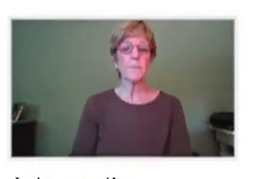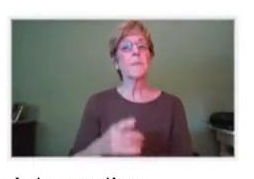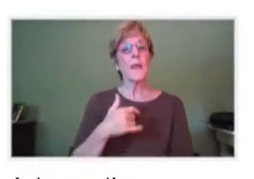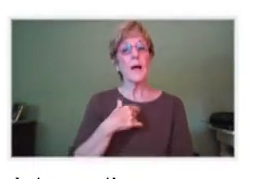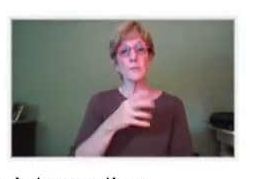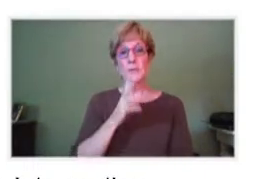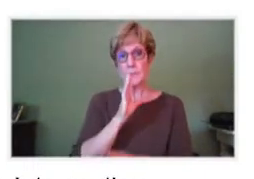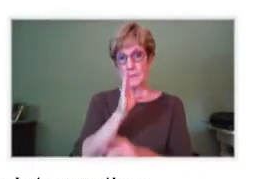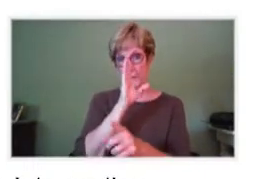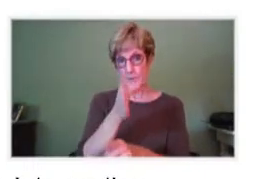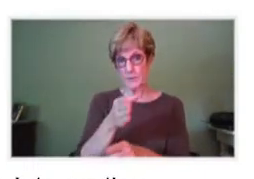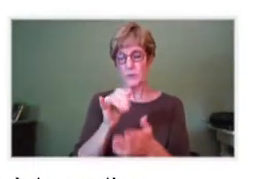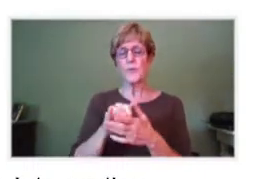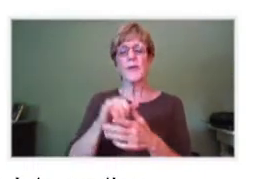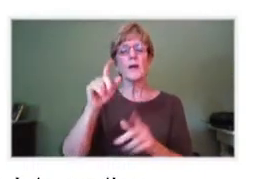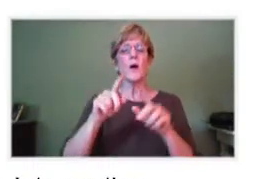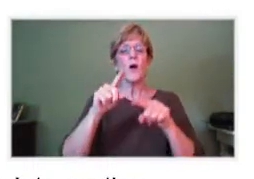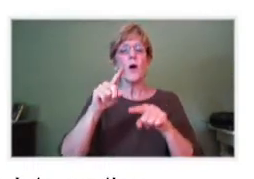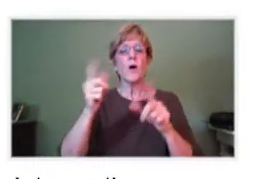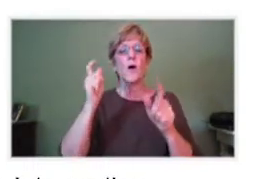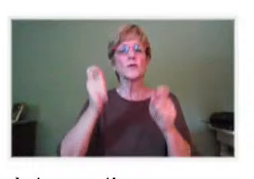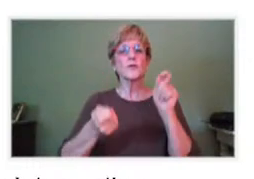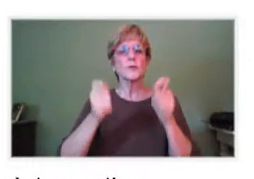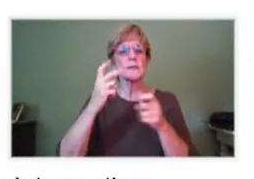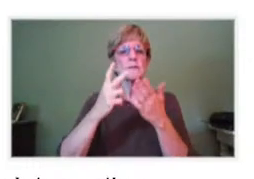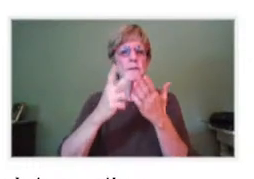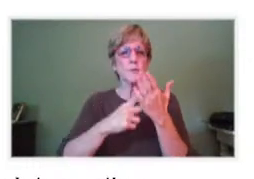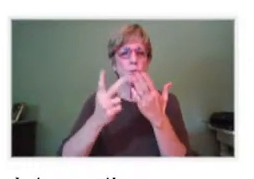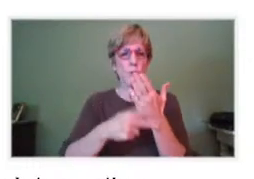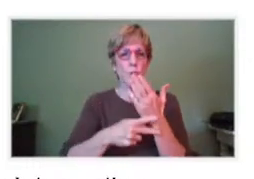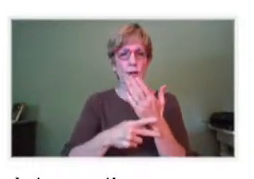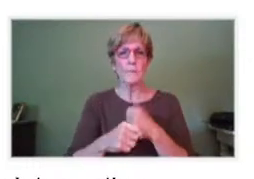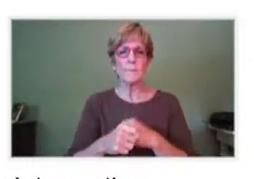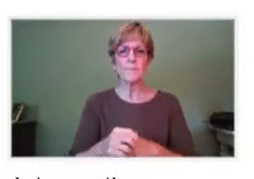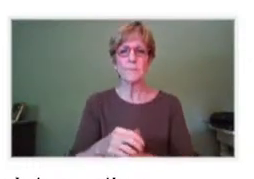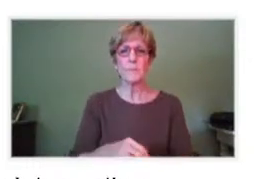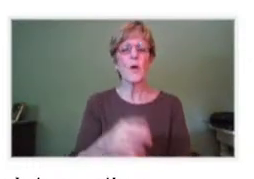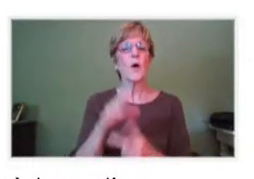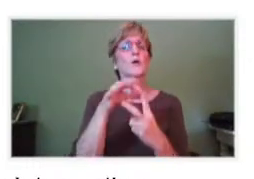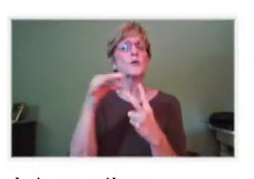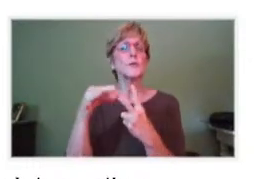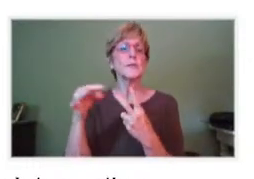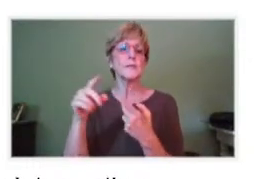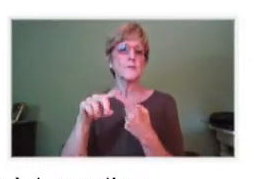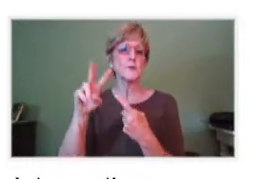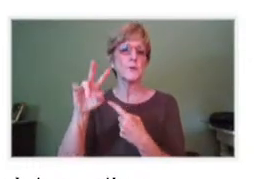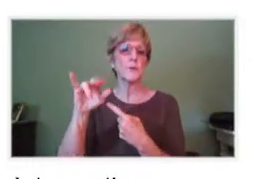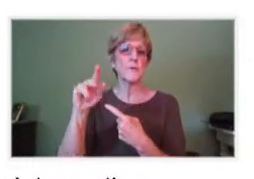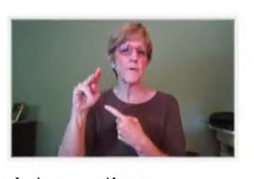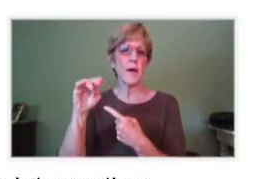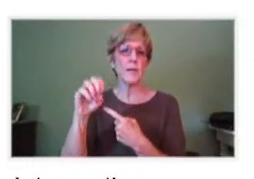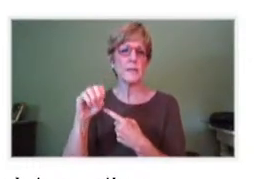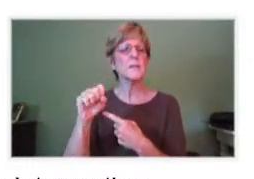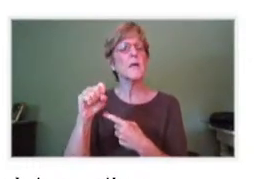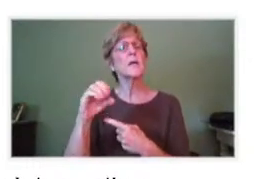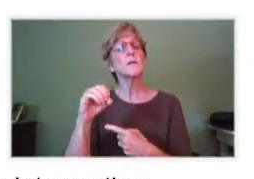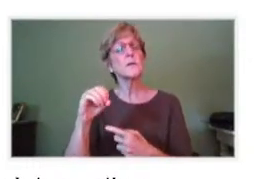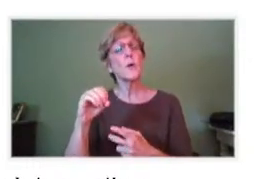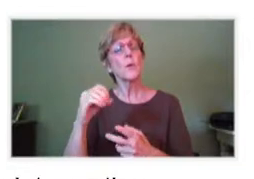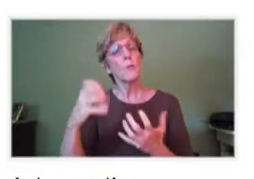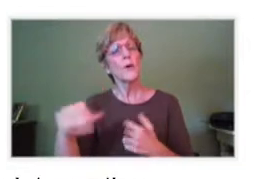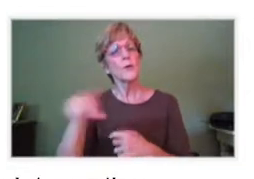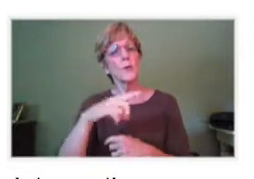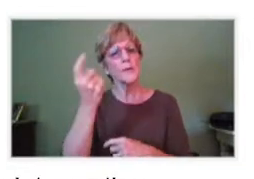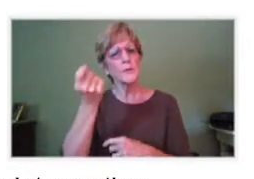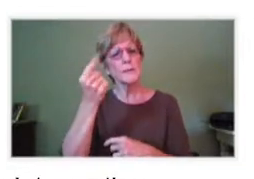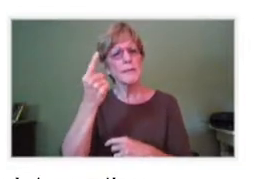our Alternatives to Violence program. And in context, I really want you all to understand that we